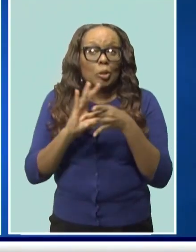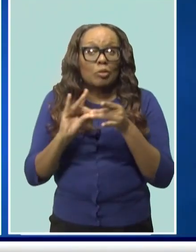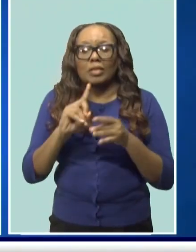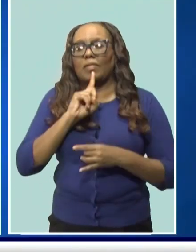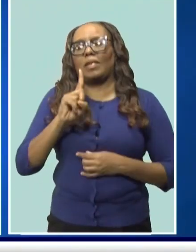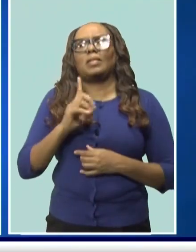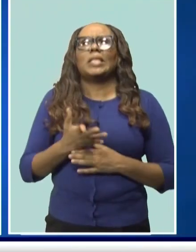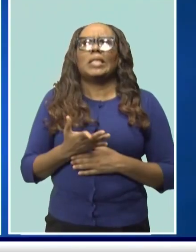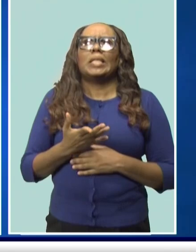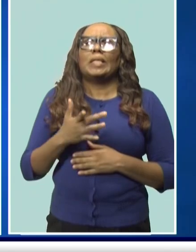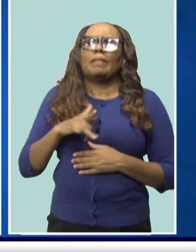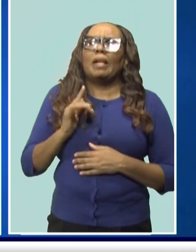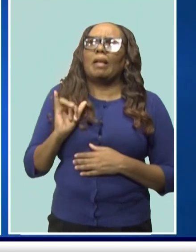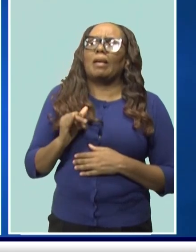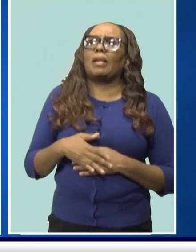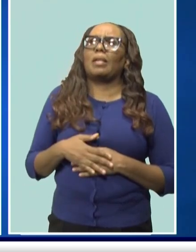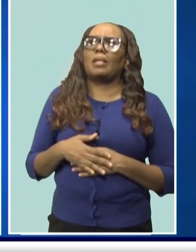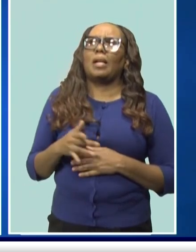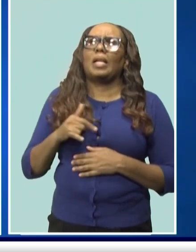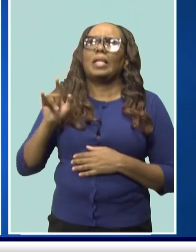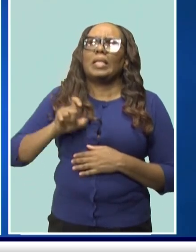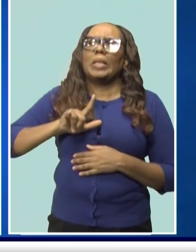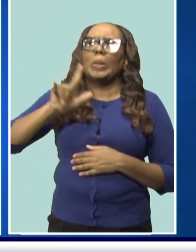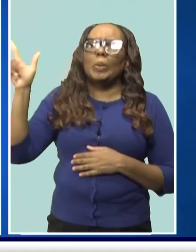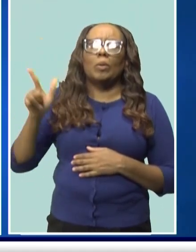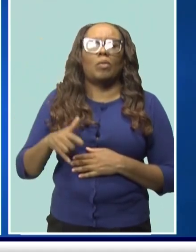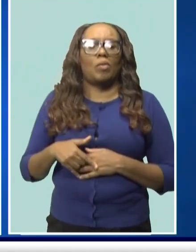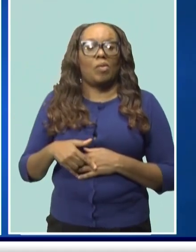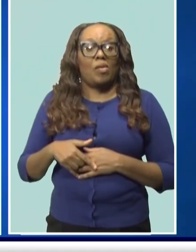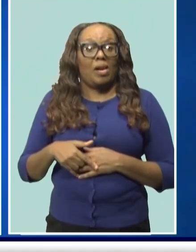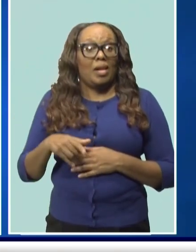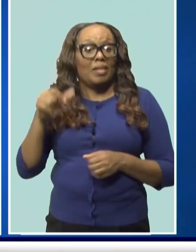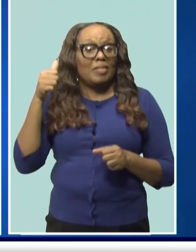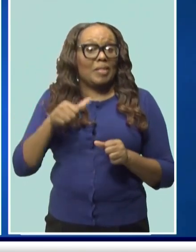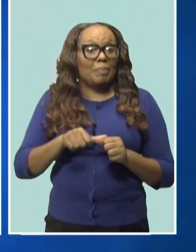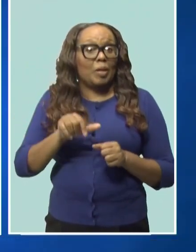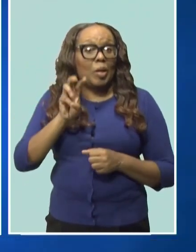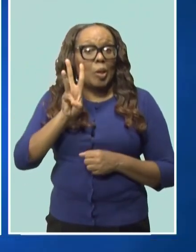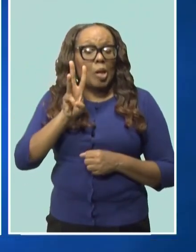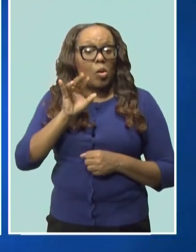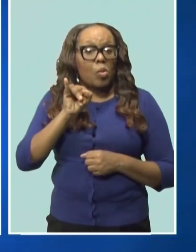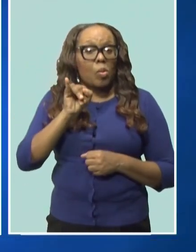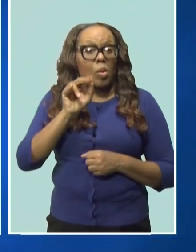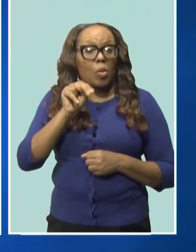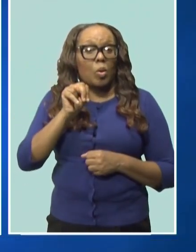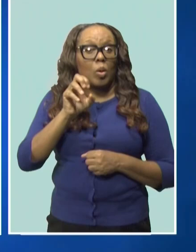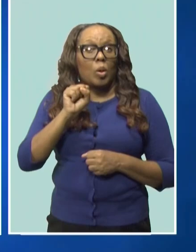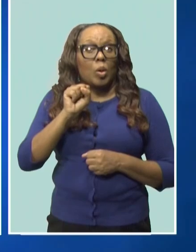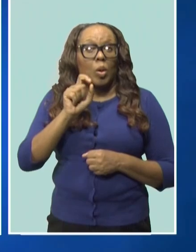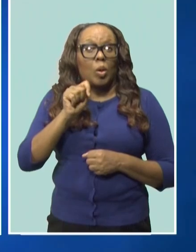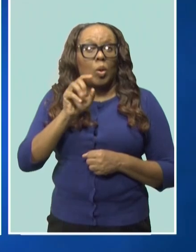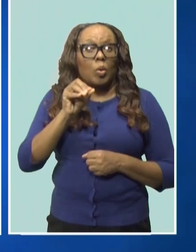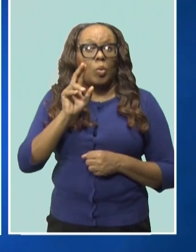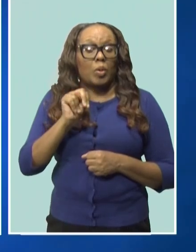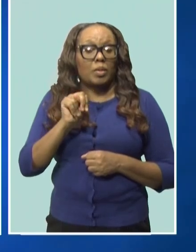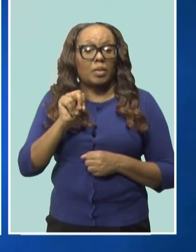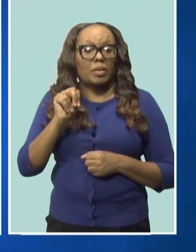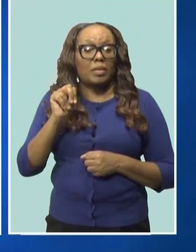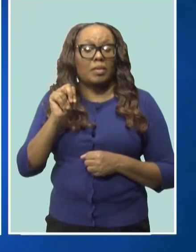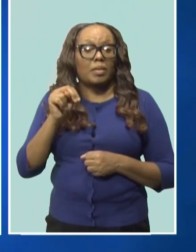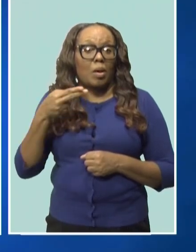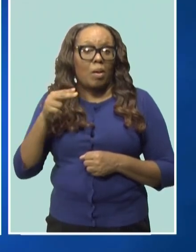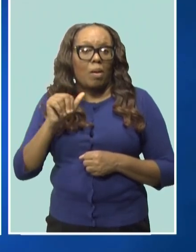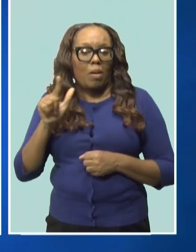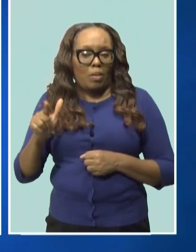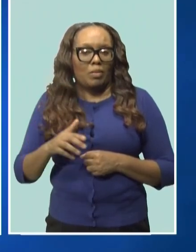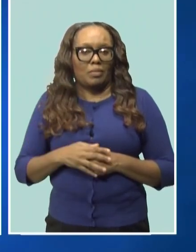And the capture of Winston Hall was one. And how can we forget the Nation was the only media house